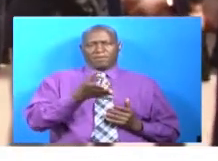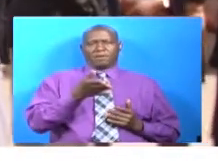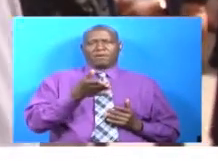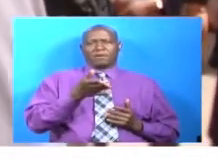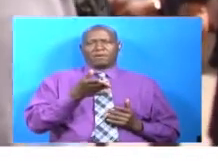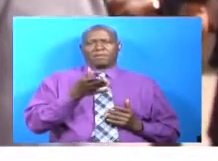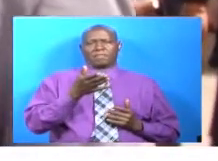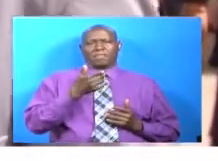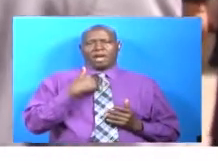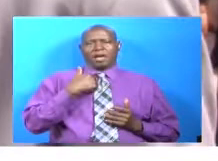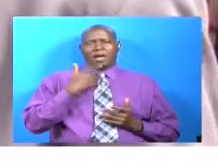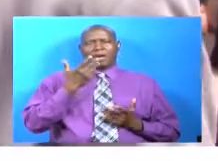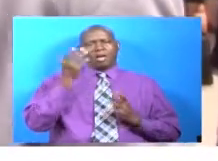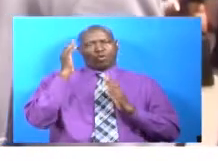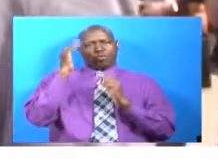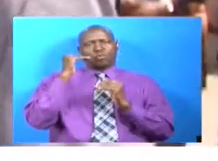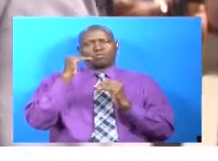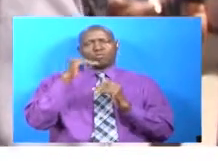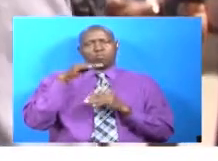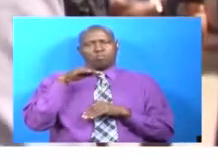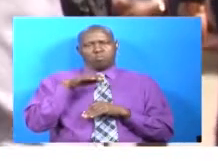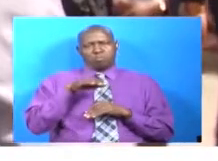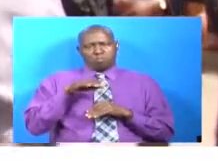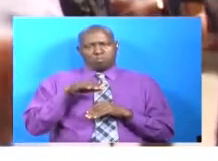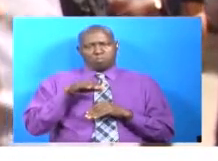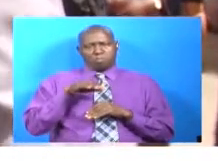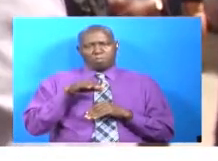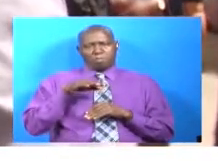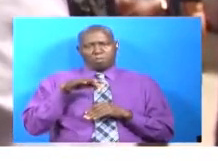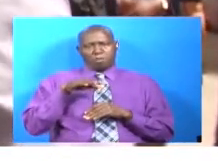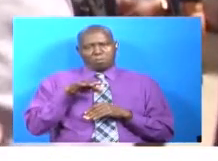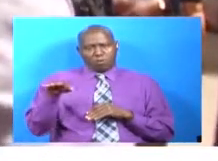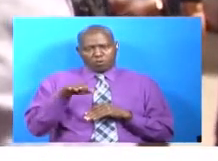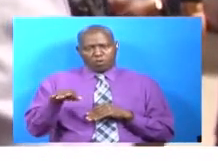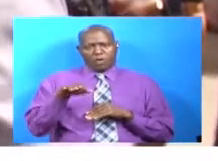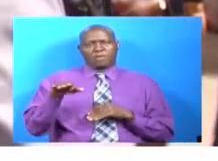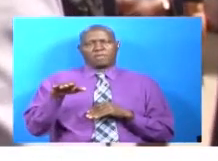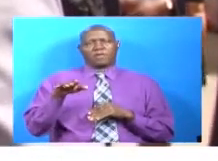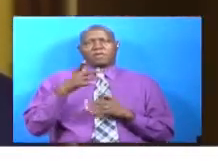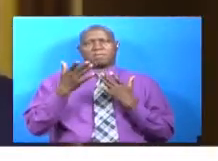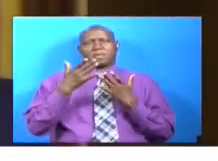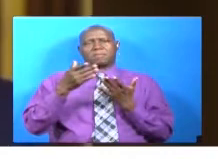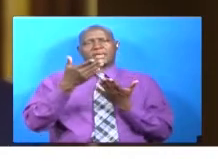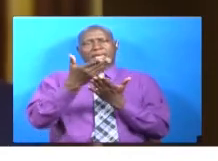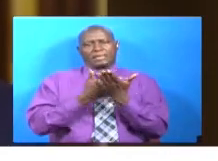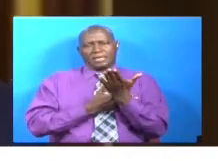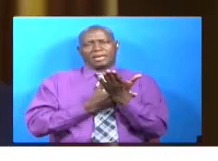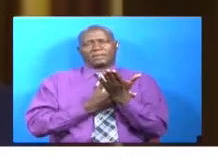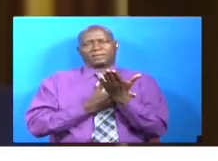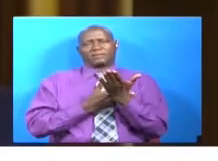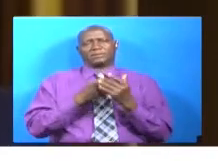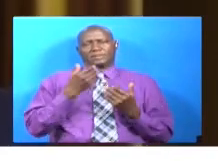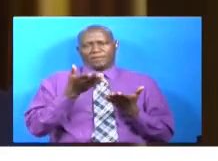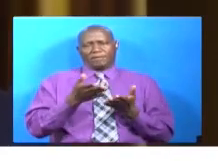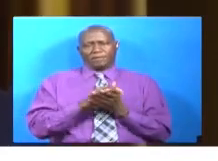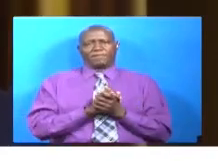nipate asubuhi mapema. Ndio nitaanza kupata ile tunaitanga provisional results. The outgoing president